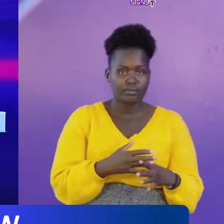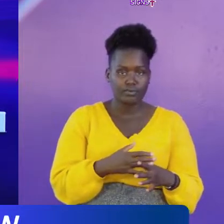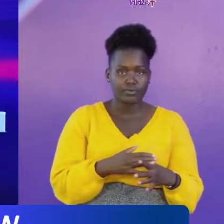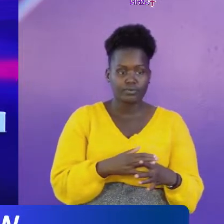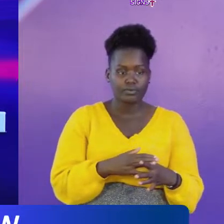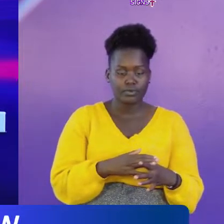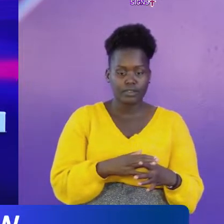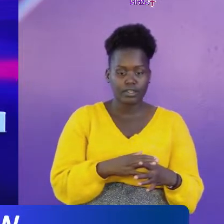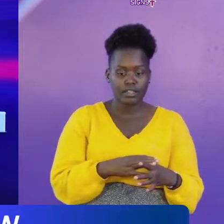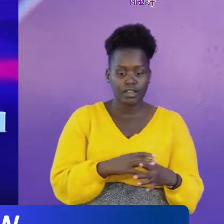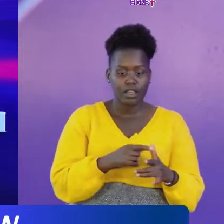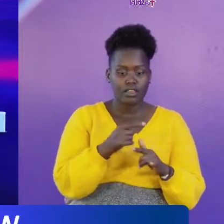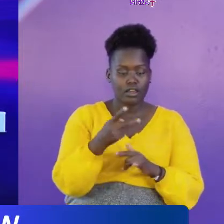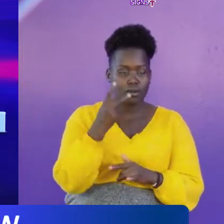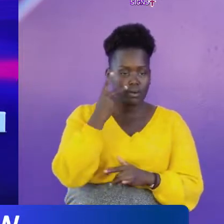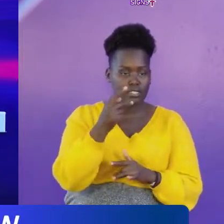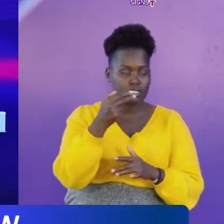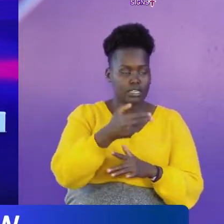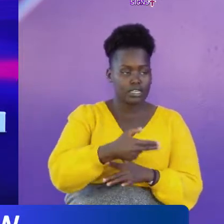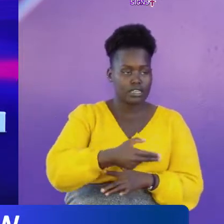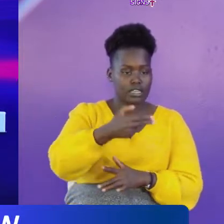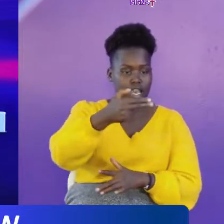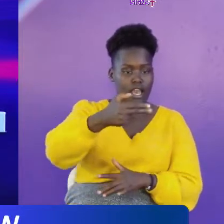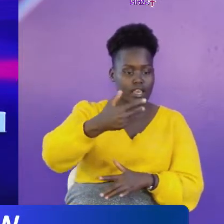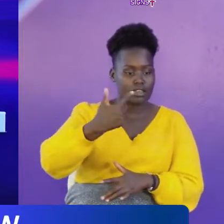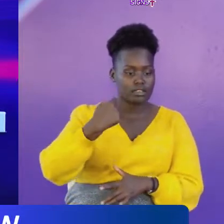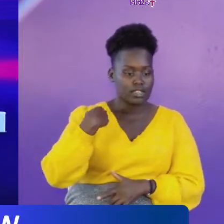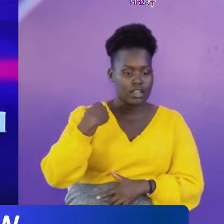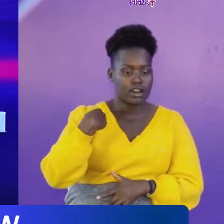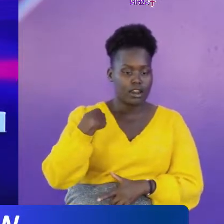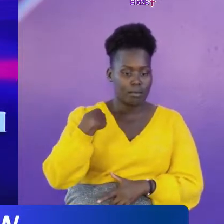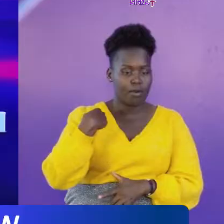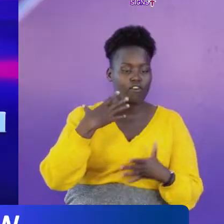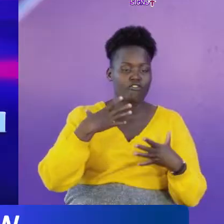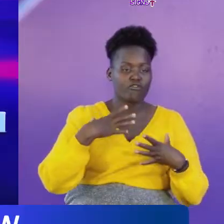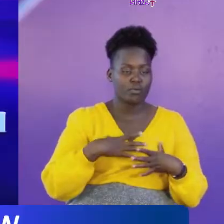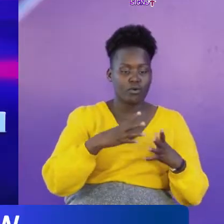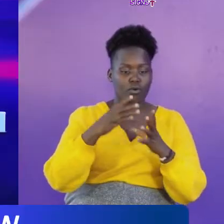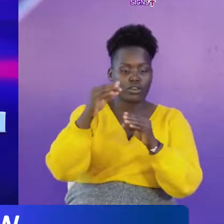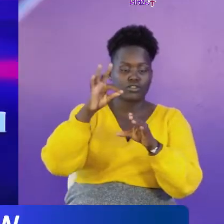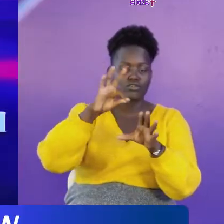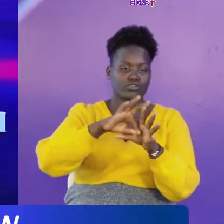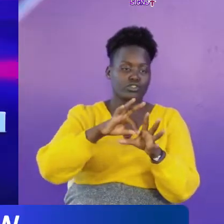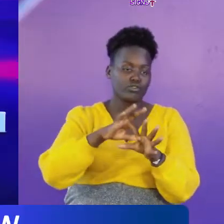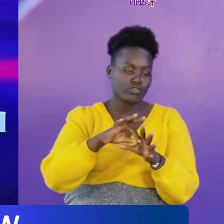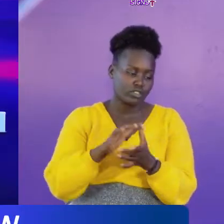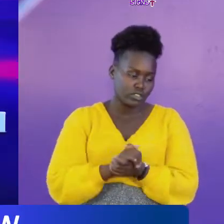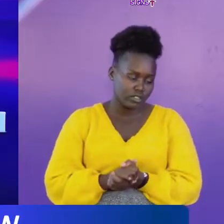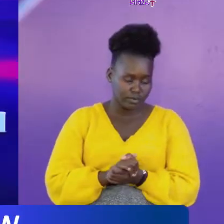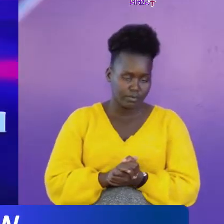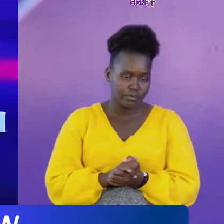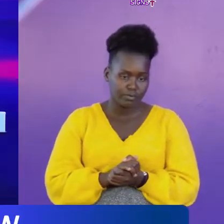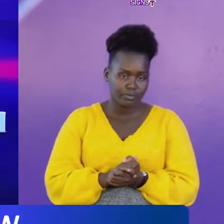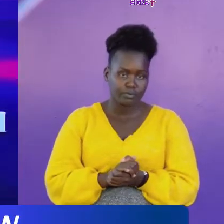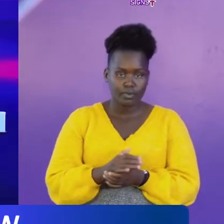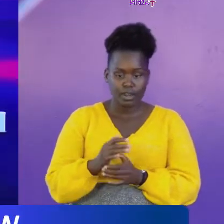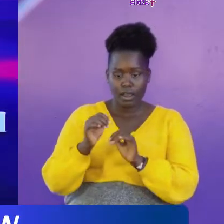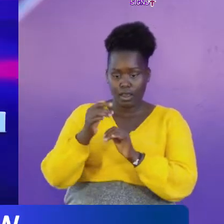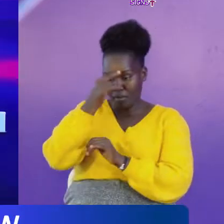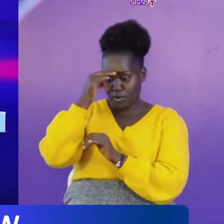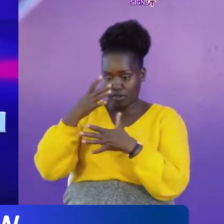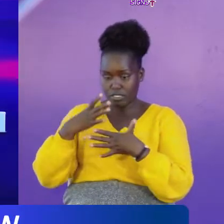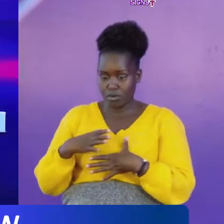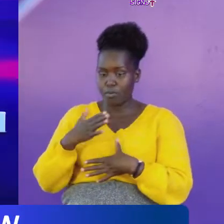right, then we are going to see the highest turnout. The highest voter turnout this country has ever experienced. Yeah. Because people really